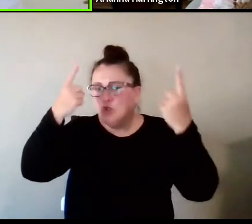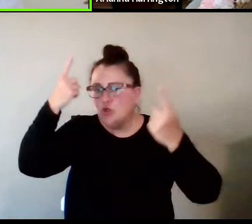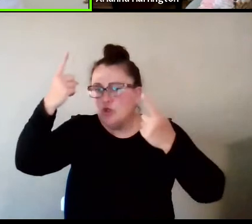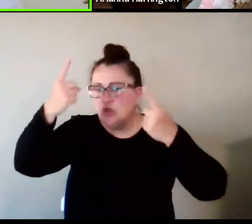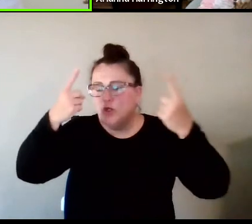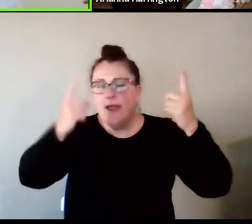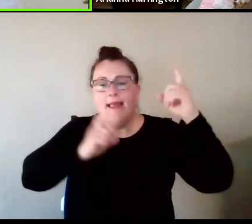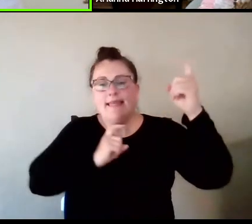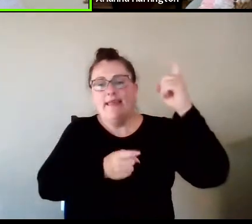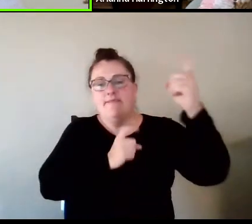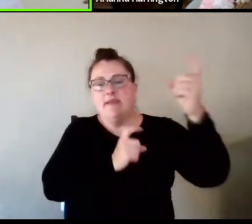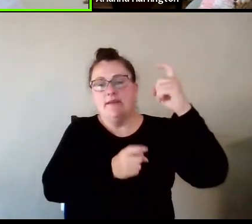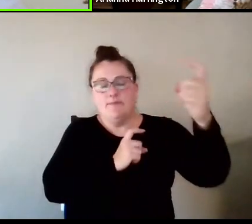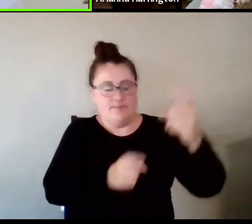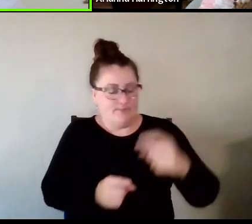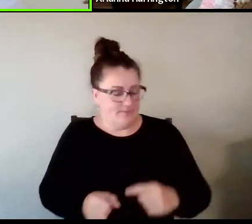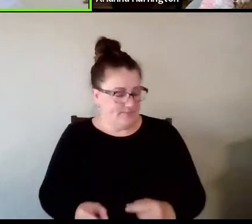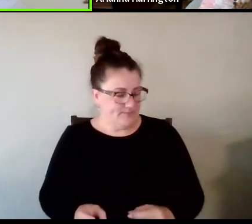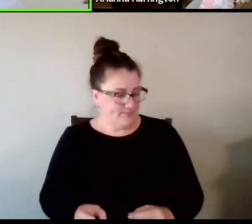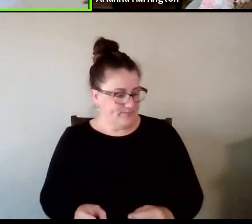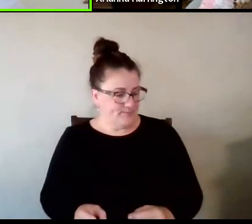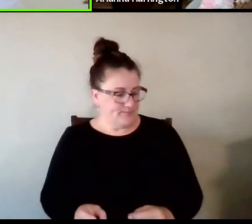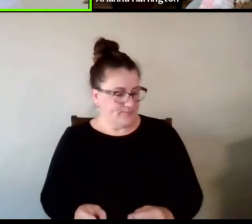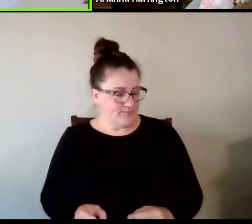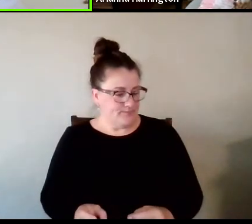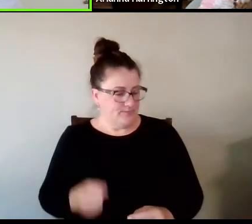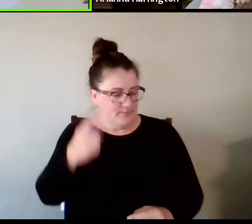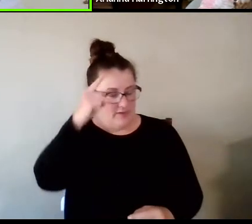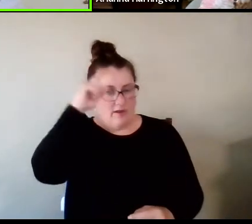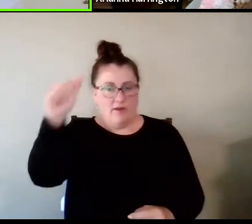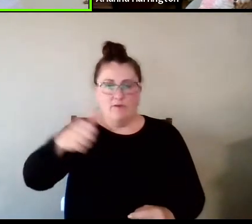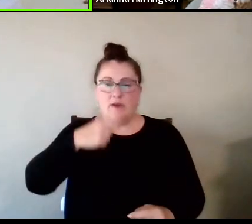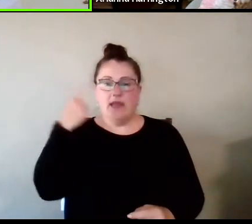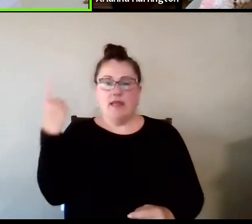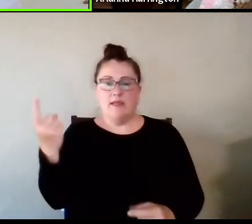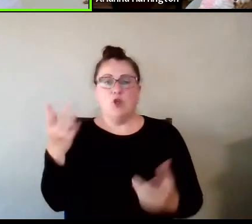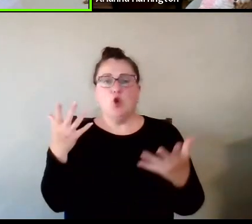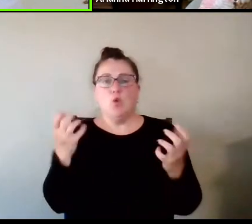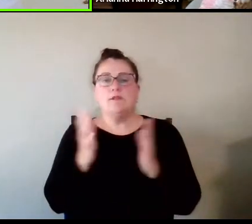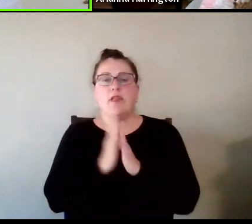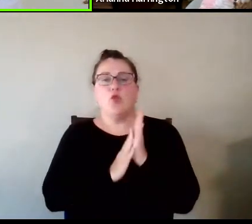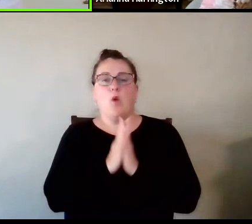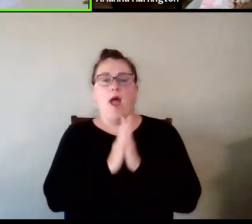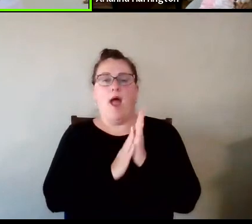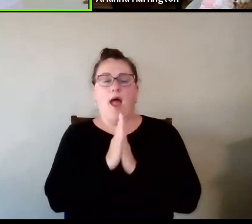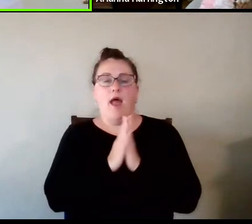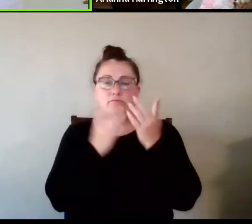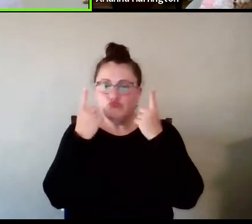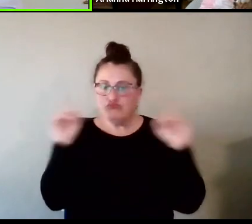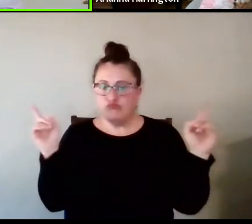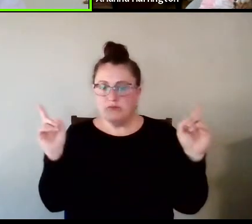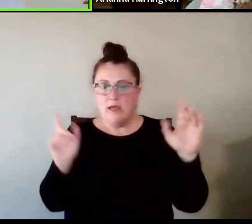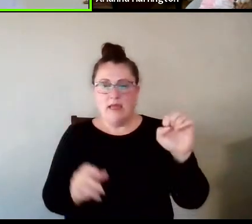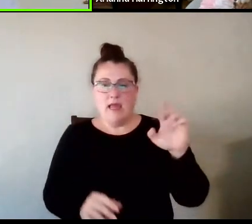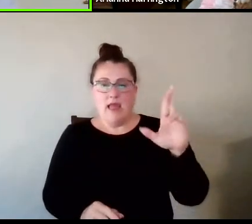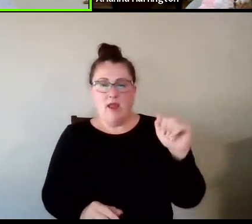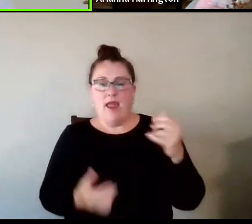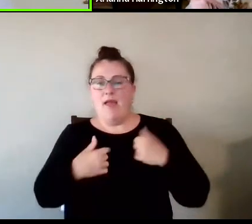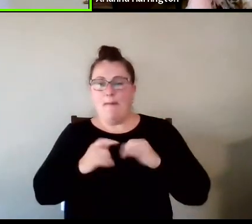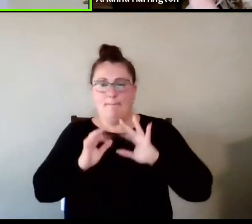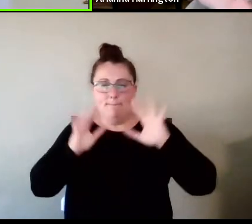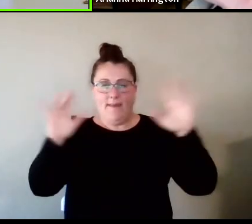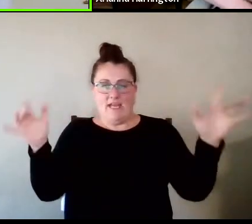and giving. So I think for anyone who wants to thrive in this new era, Arianna, some magical